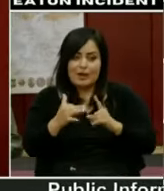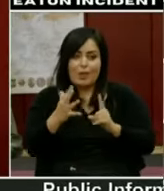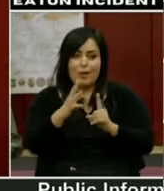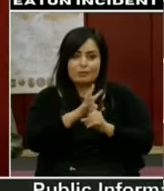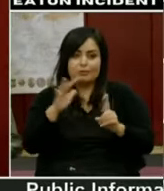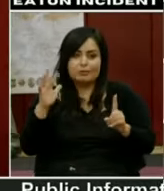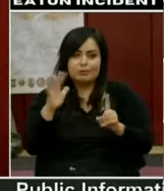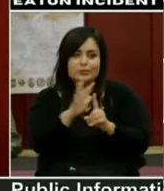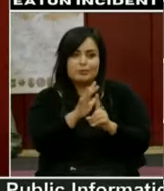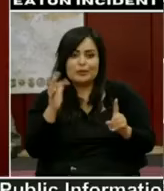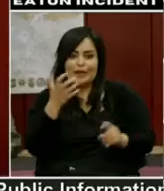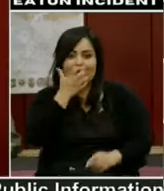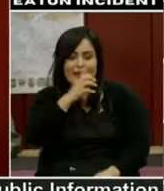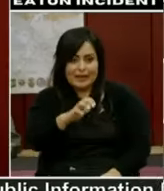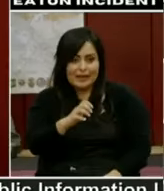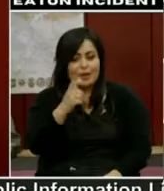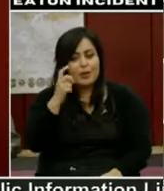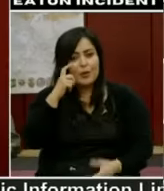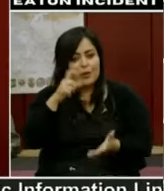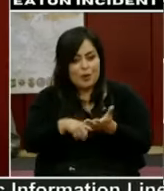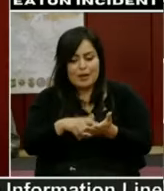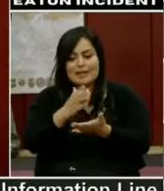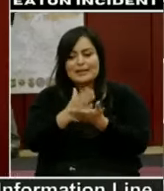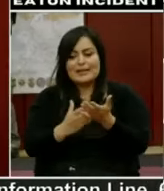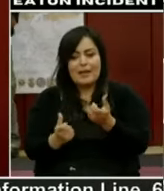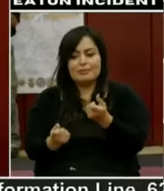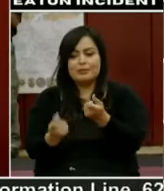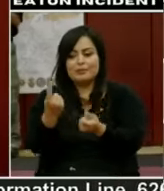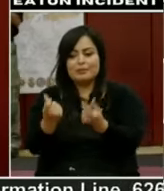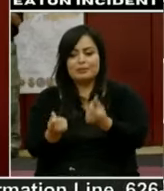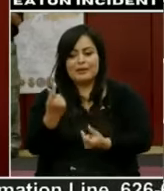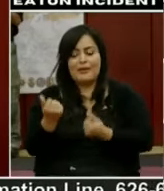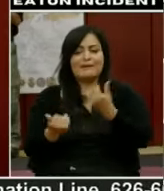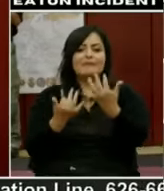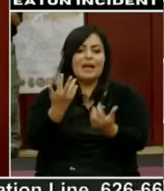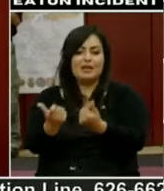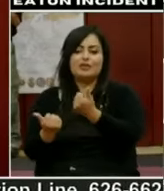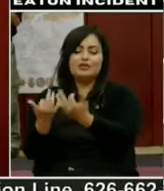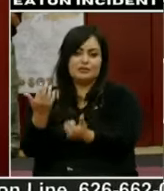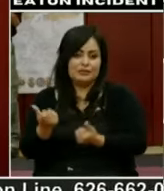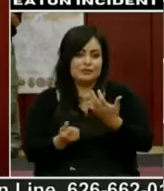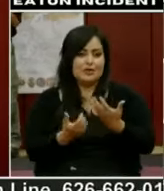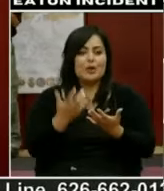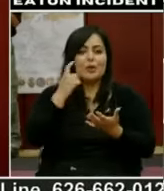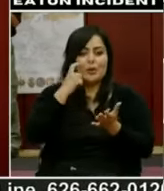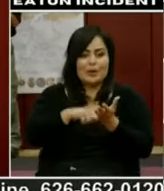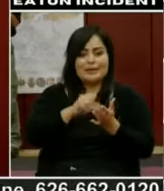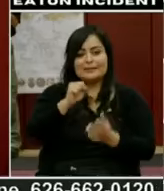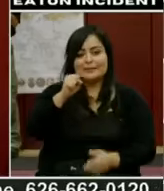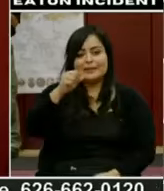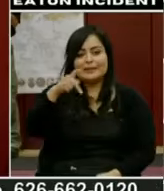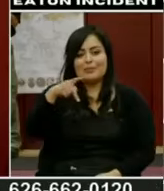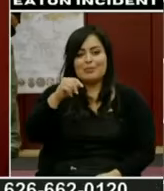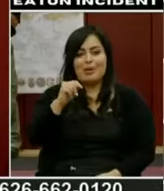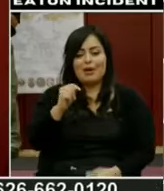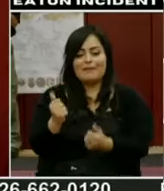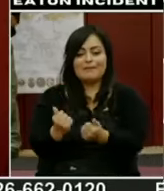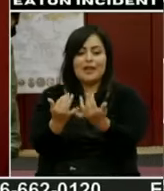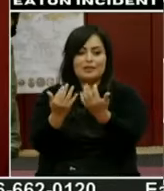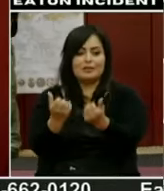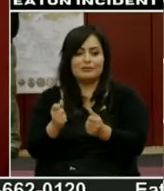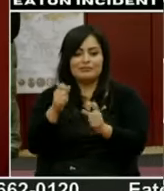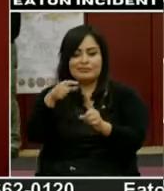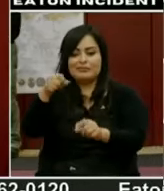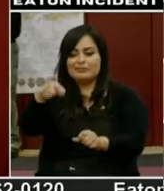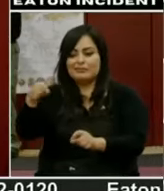enough heat, we could see spot fires, and with the predicted winds, we could potentially see spot fires up to 2 miles, maybe even